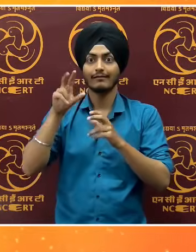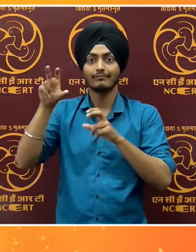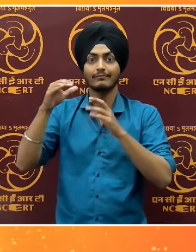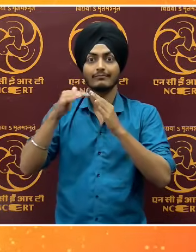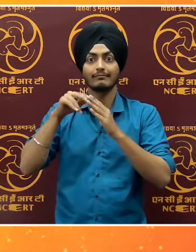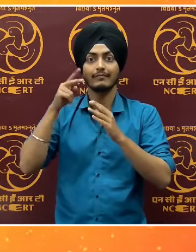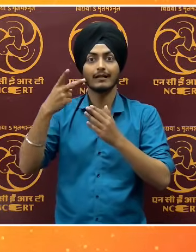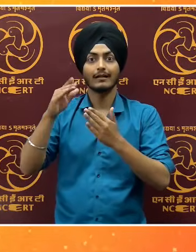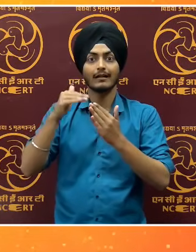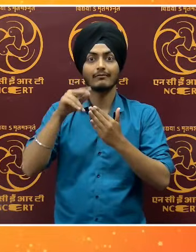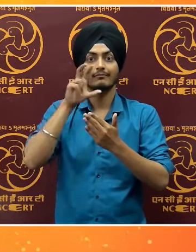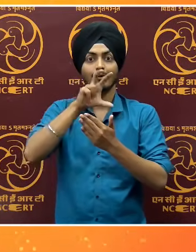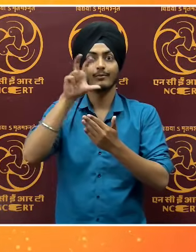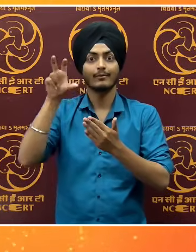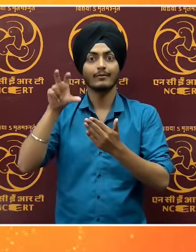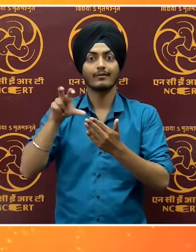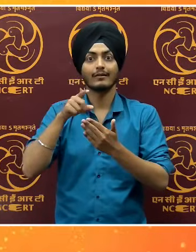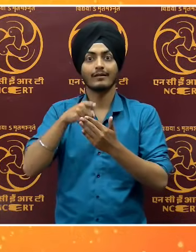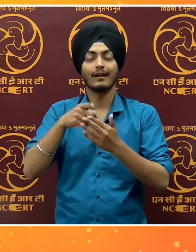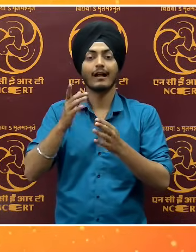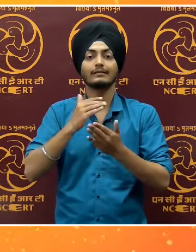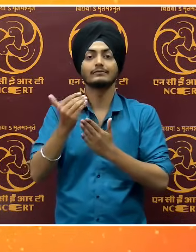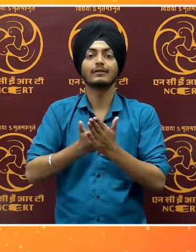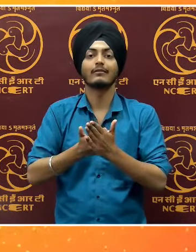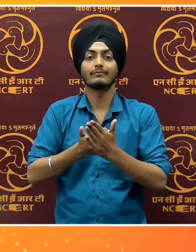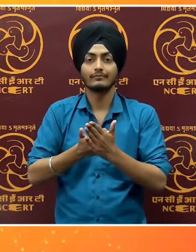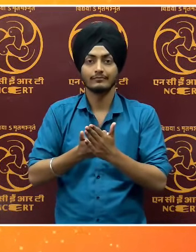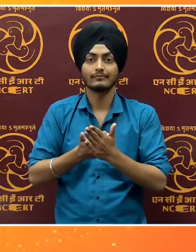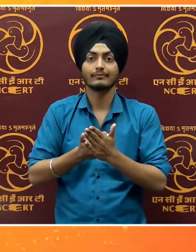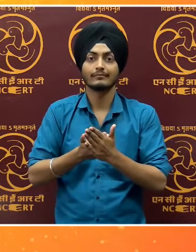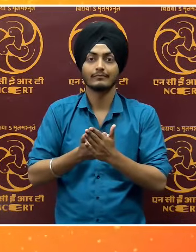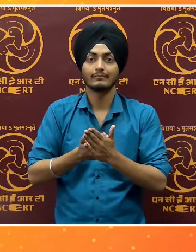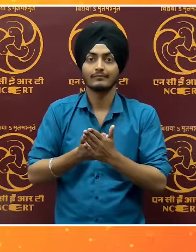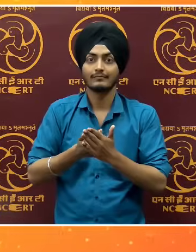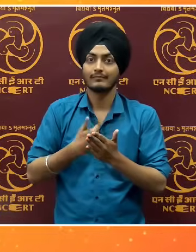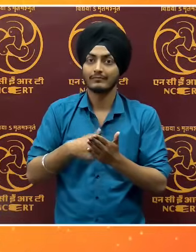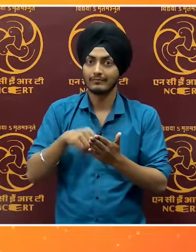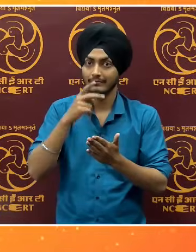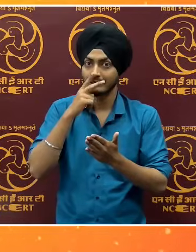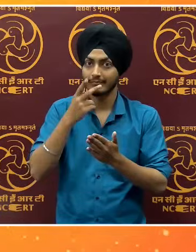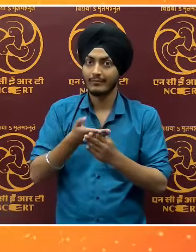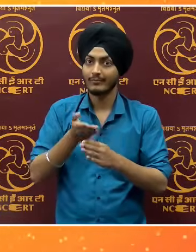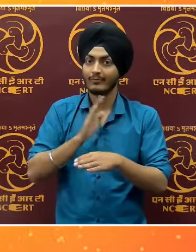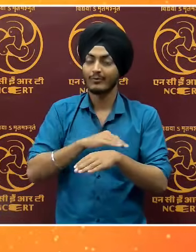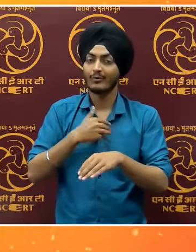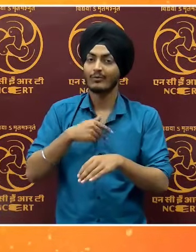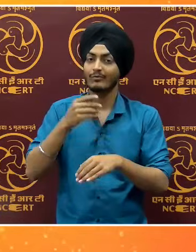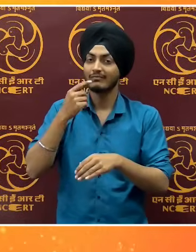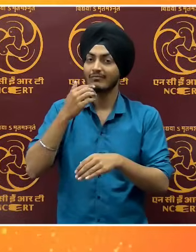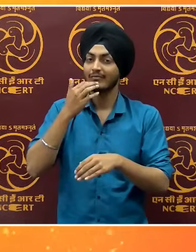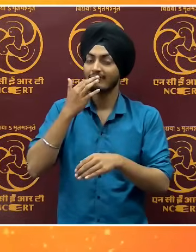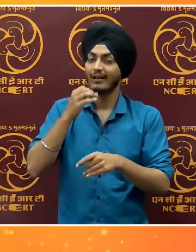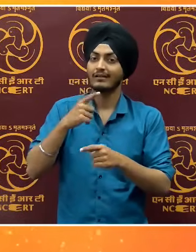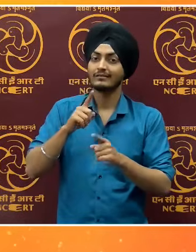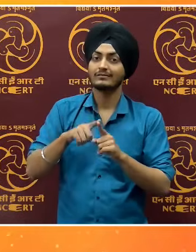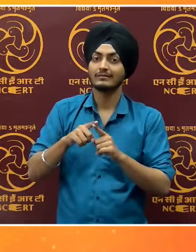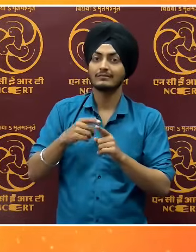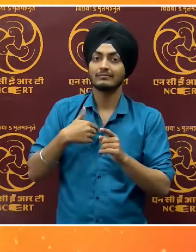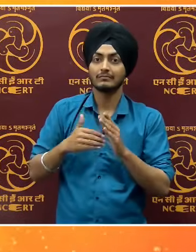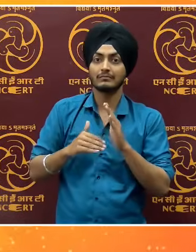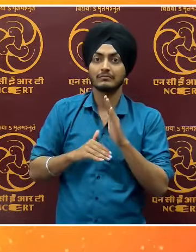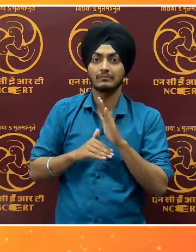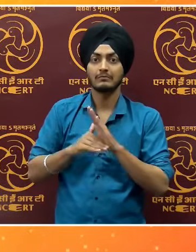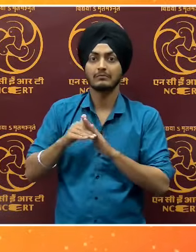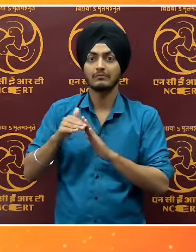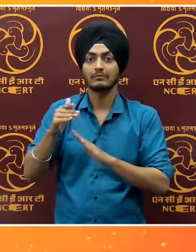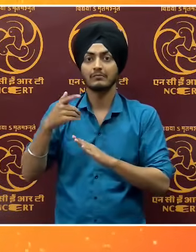in our home. Okay, sir, but this was not the case earlier. The older serial